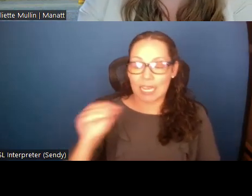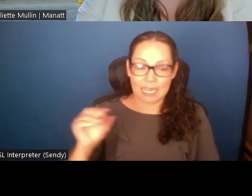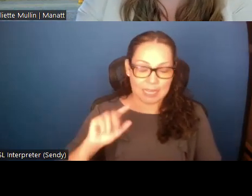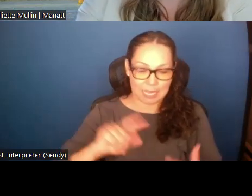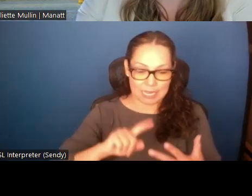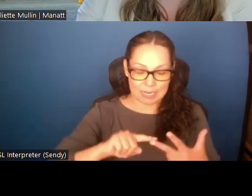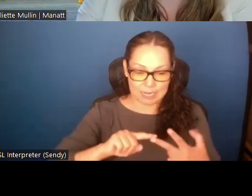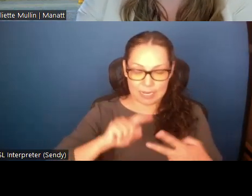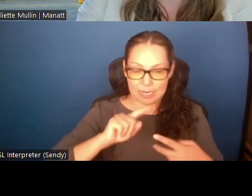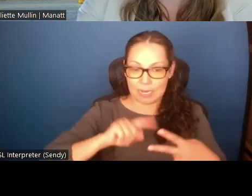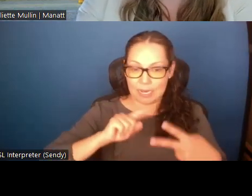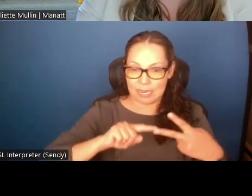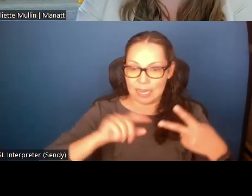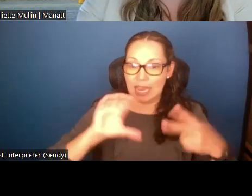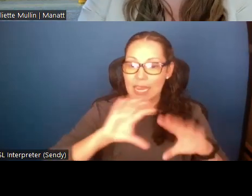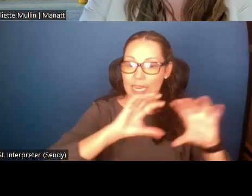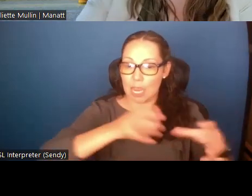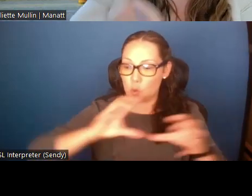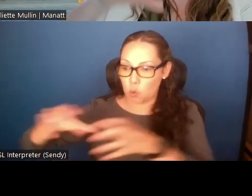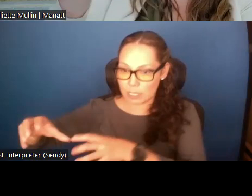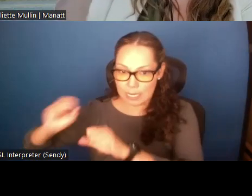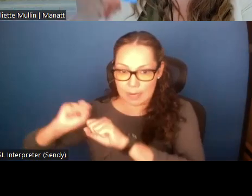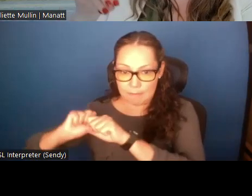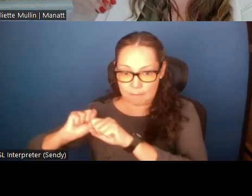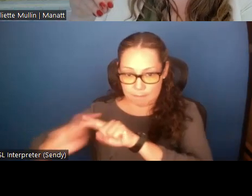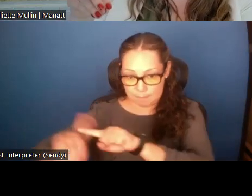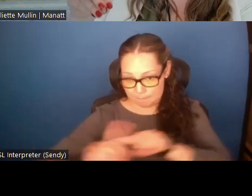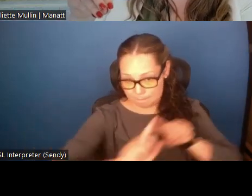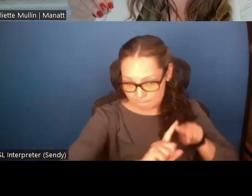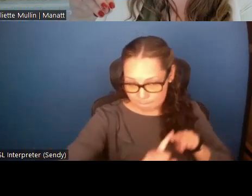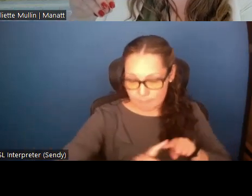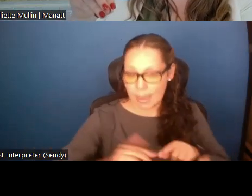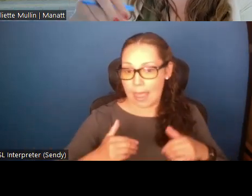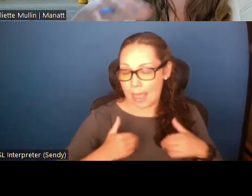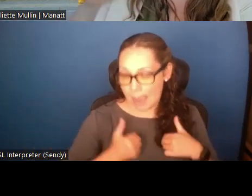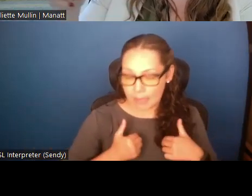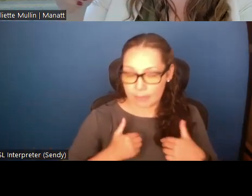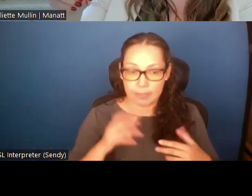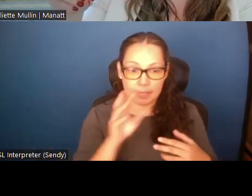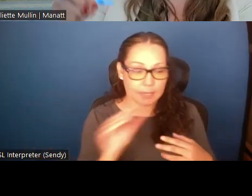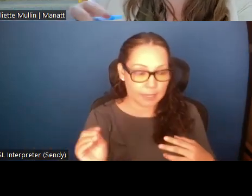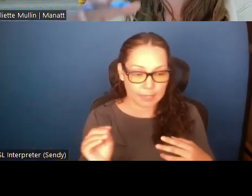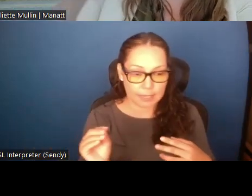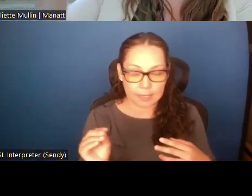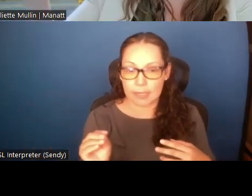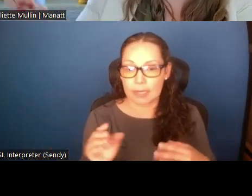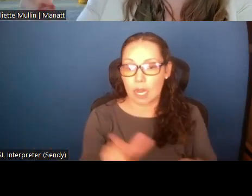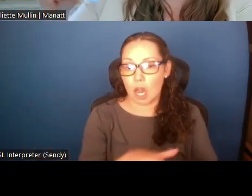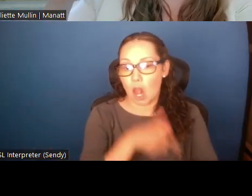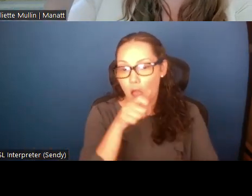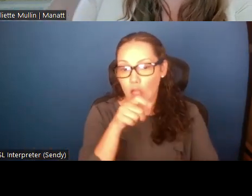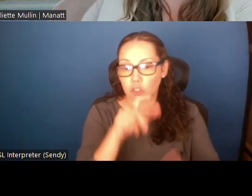a resident designated visitor versus state and long-term care ombudsman,